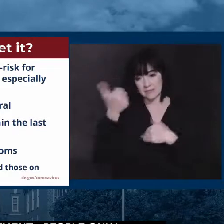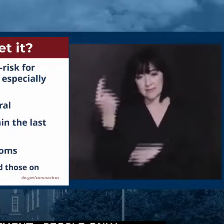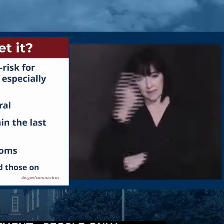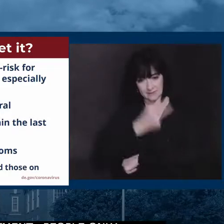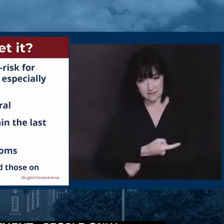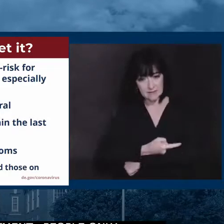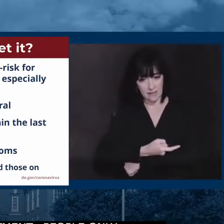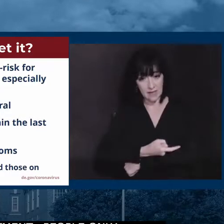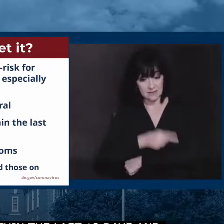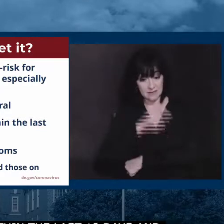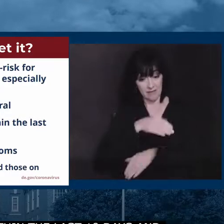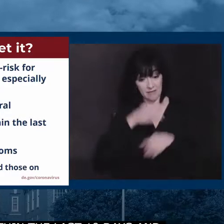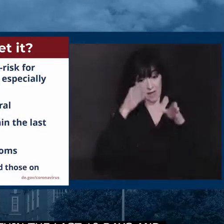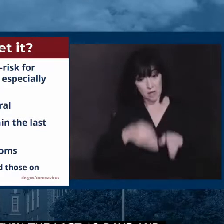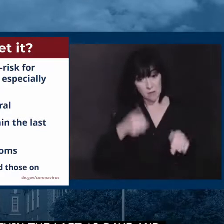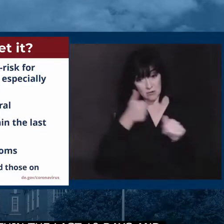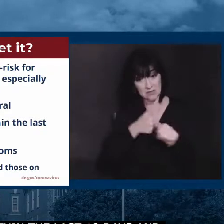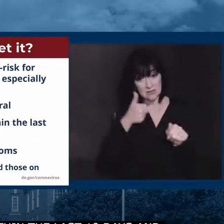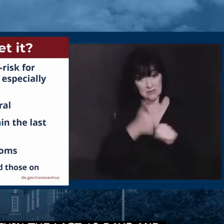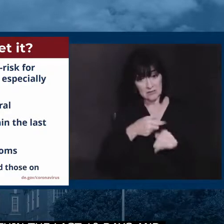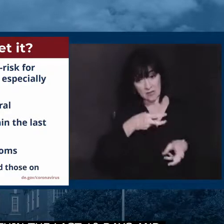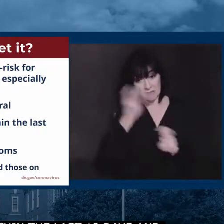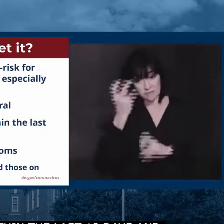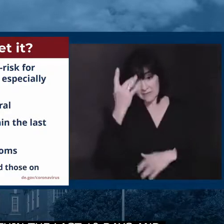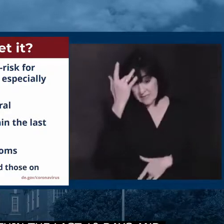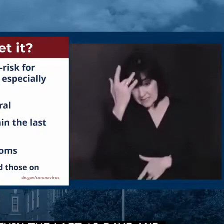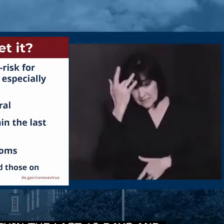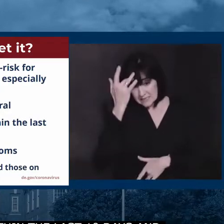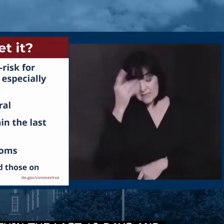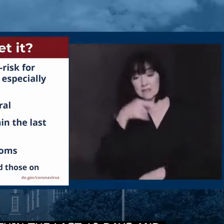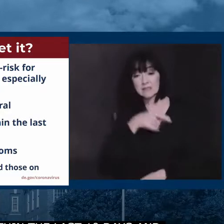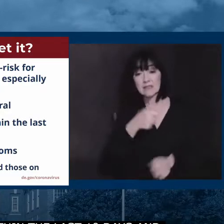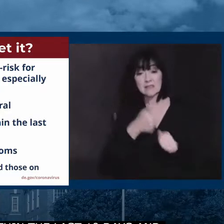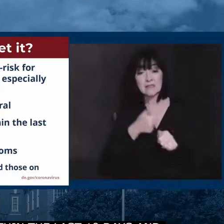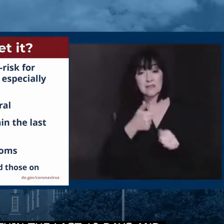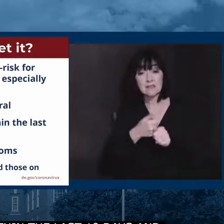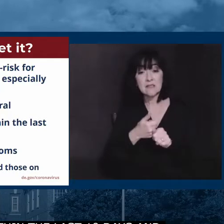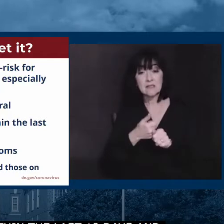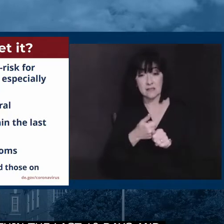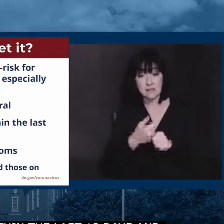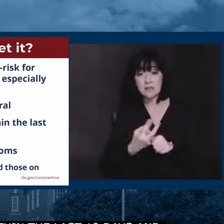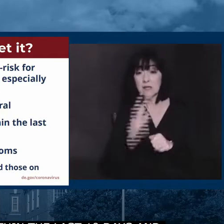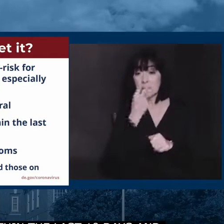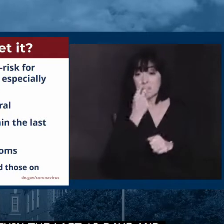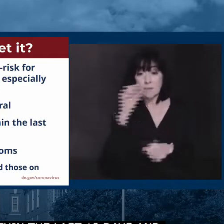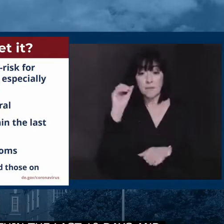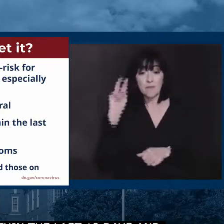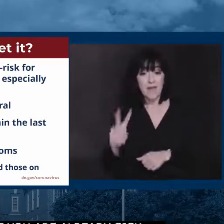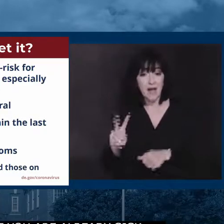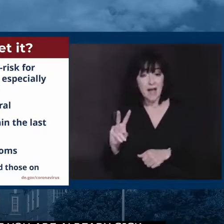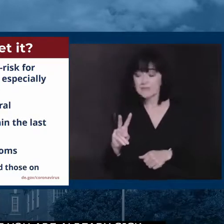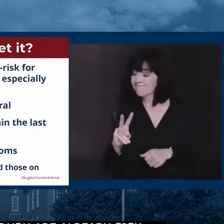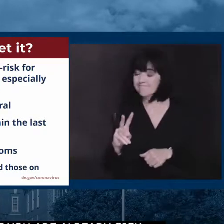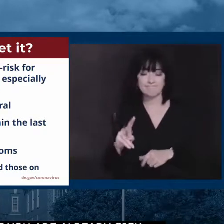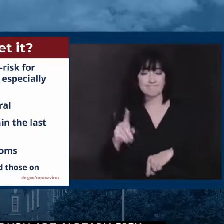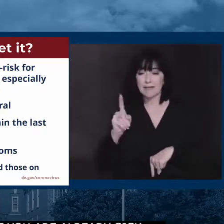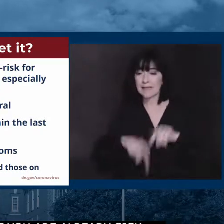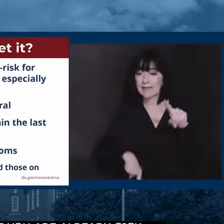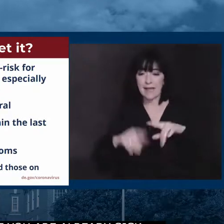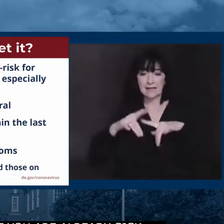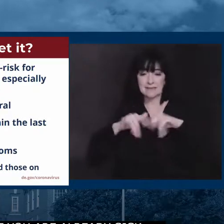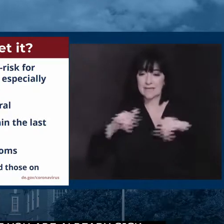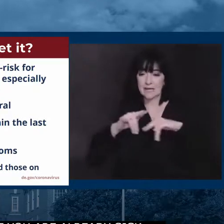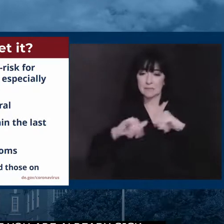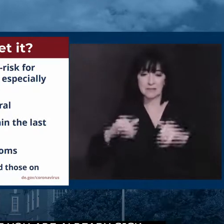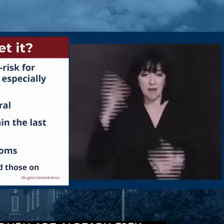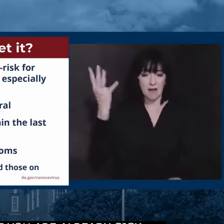be hospitalized or on oxygen, you don't qualify for this treatment. In fact, it